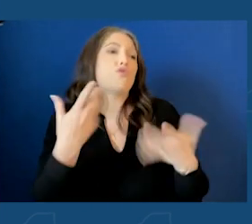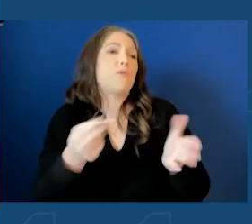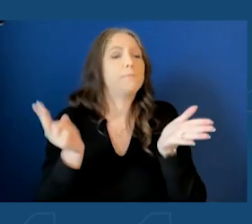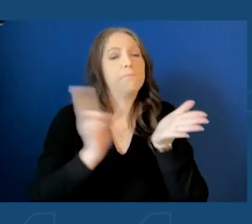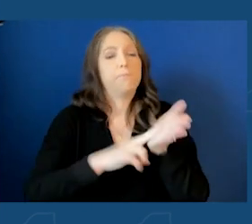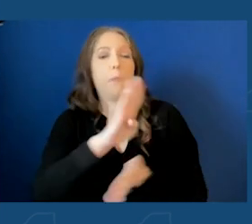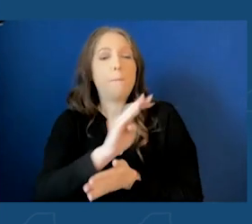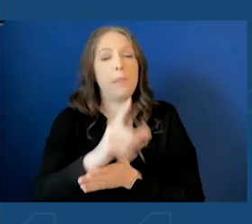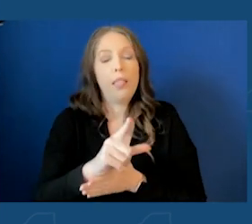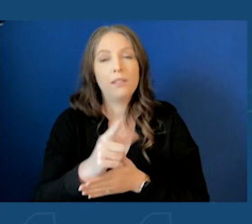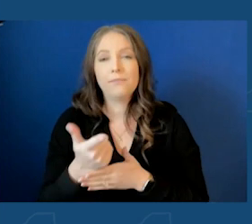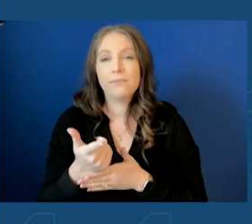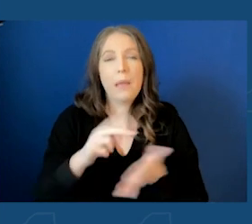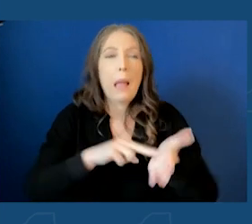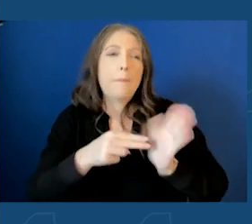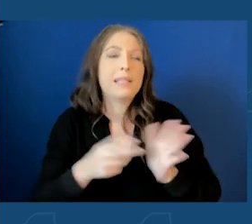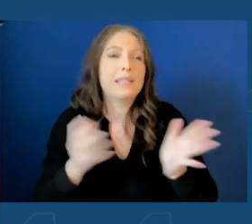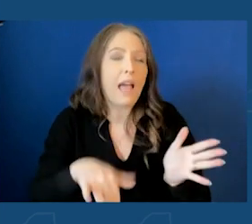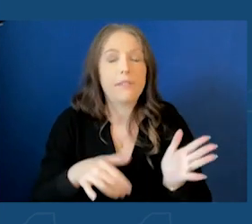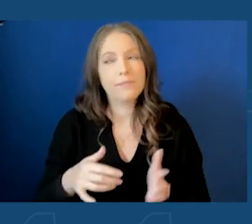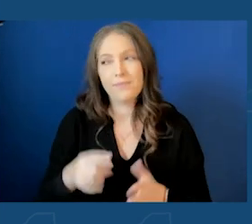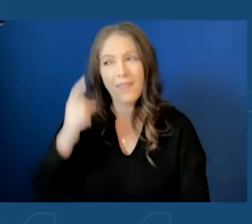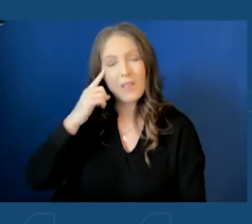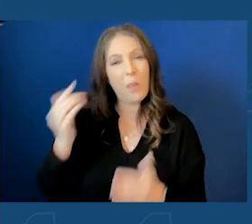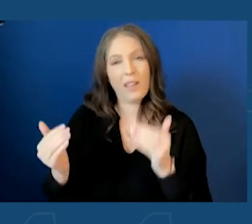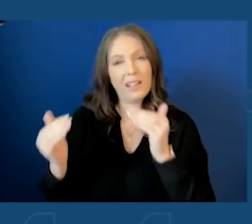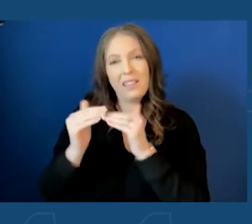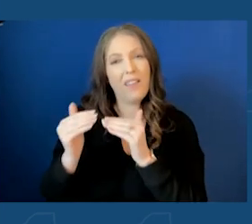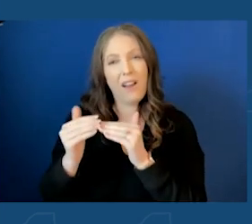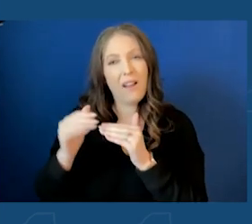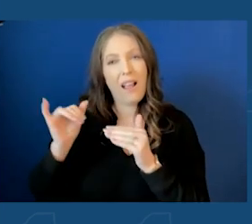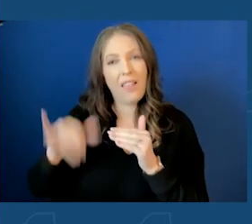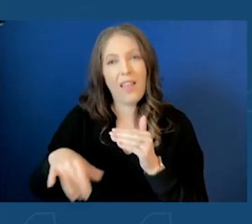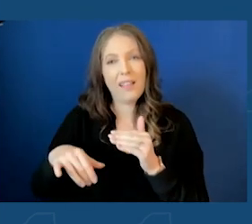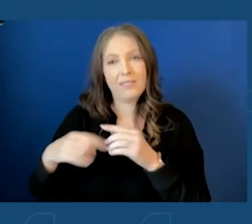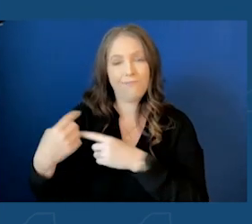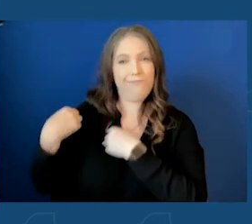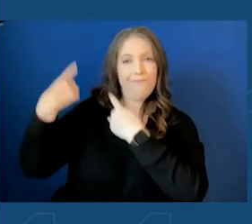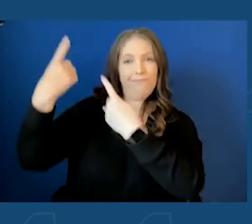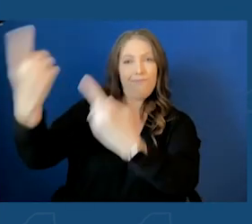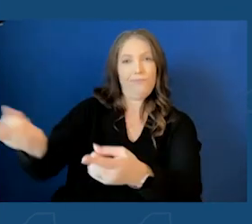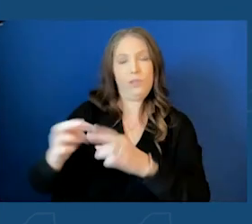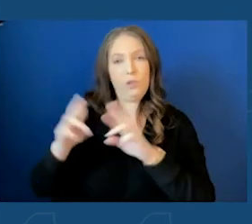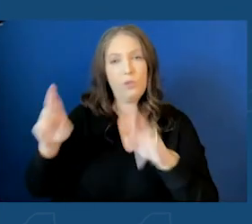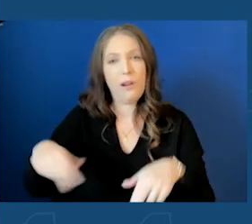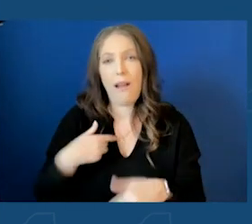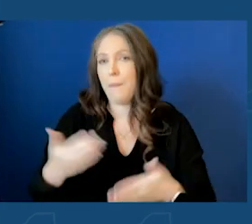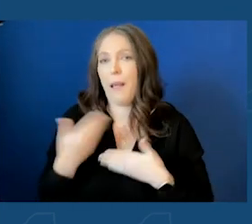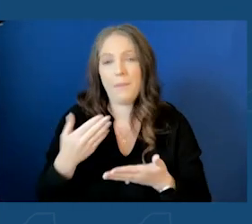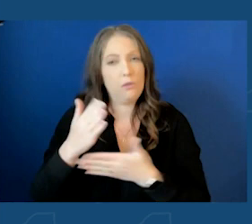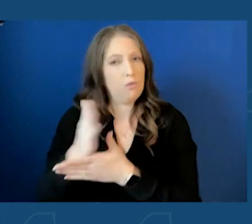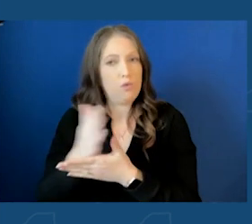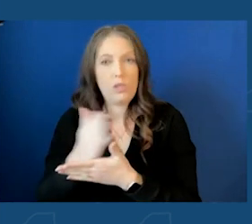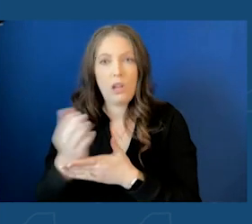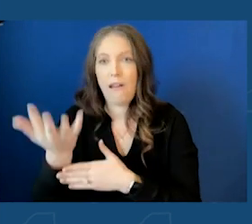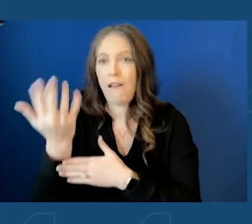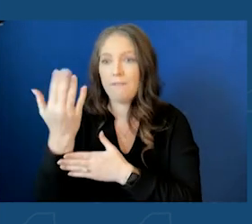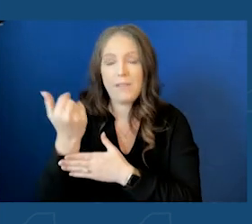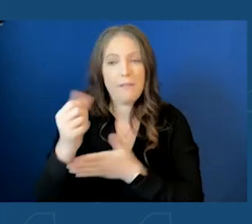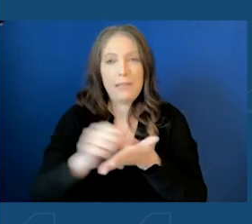this, I don't think that's a fair characterization of a very lengthy record, and I'd be really happy to share with you about 15 straight pages of